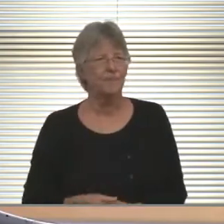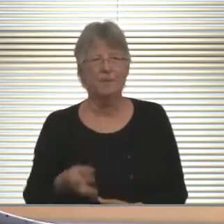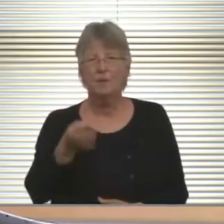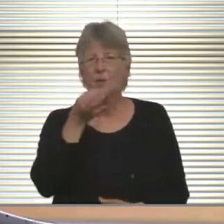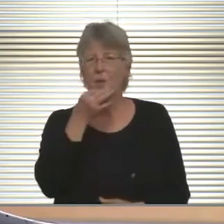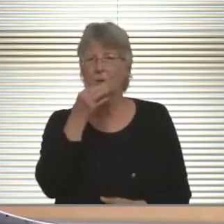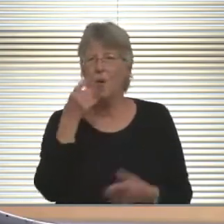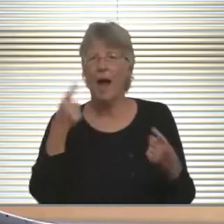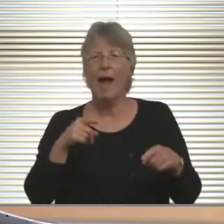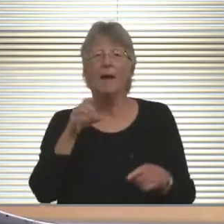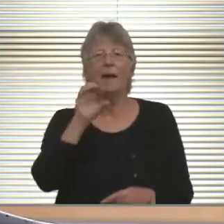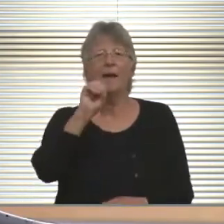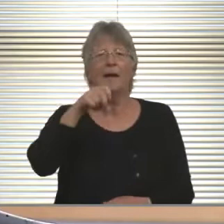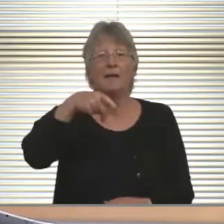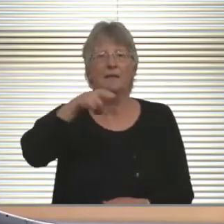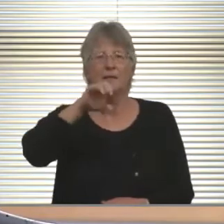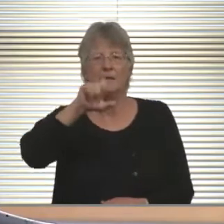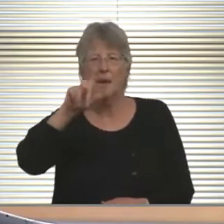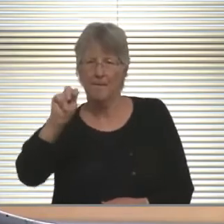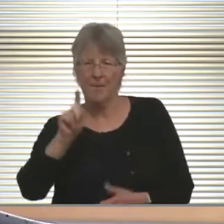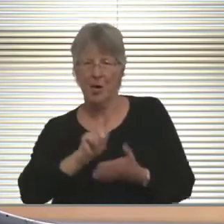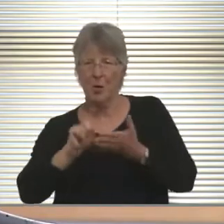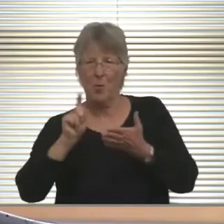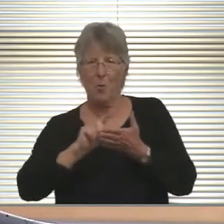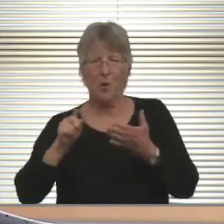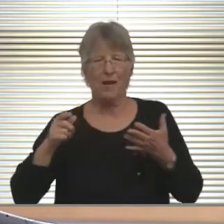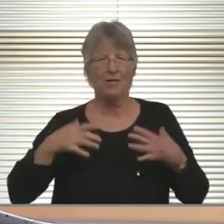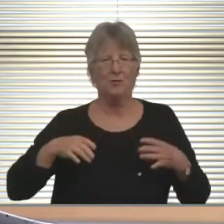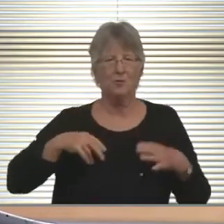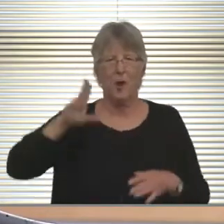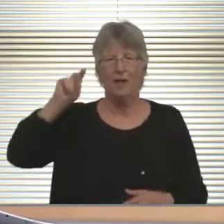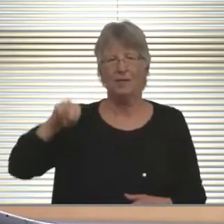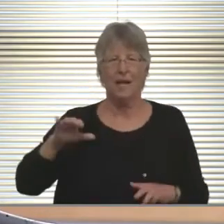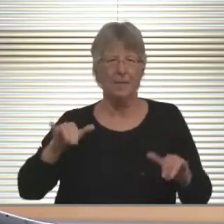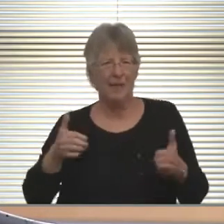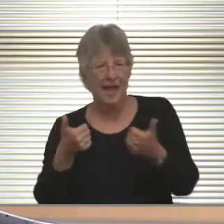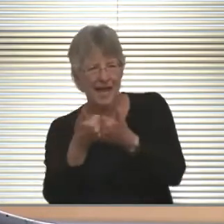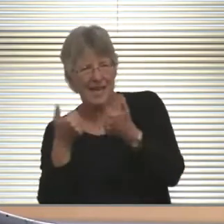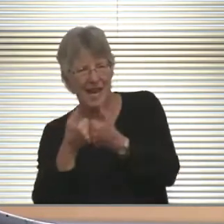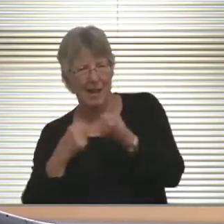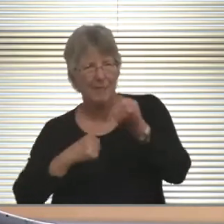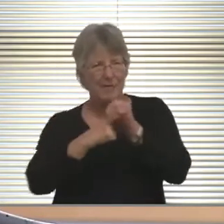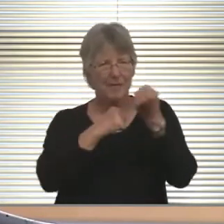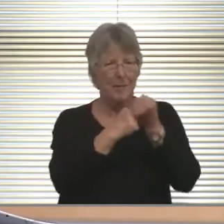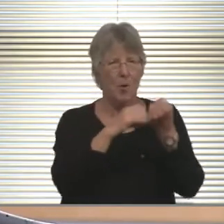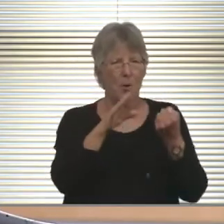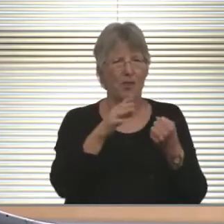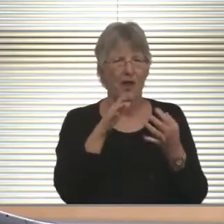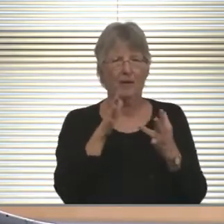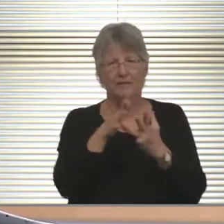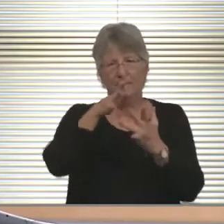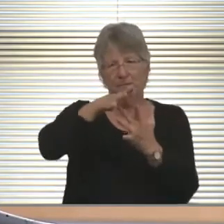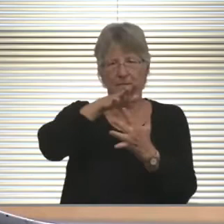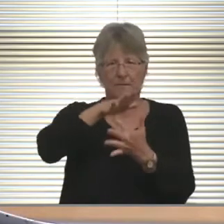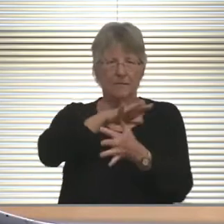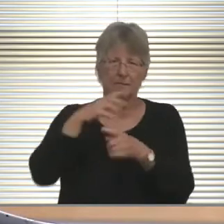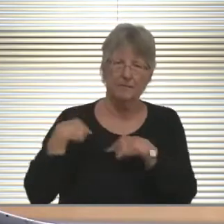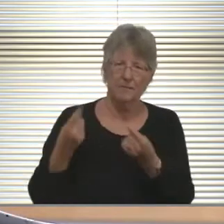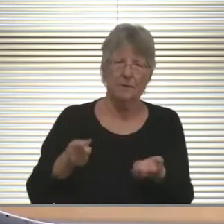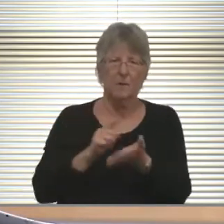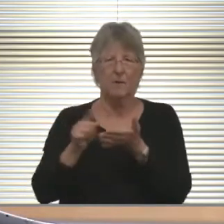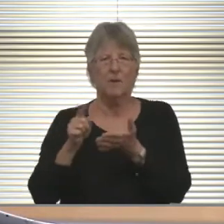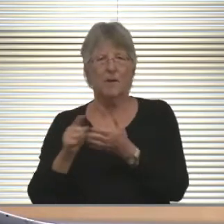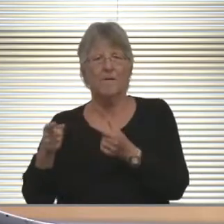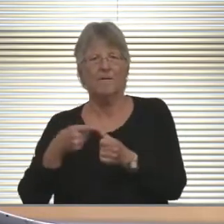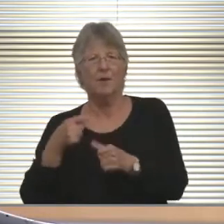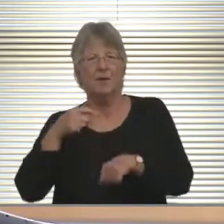Spirit Week, where students can show off their school spirit by dressing up, playing games, and supporting their class throughout the week. And this is also going to be CAMS' first ever